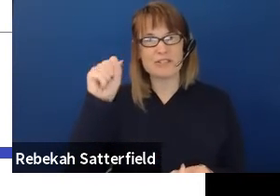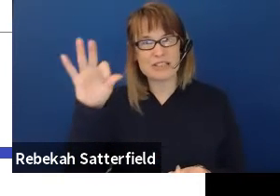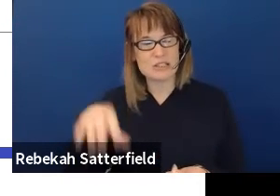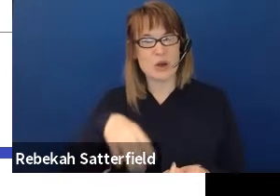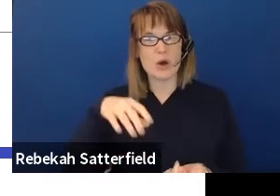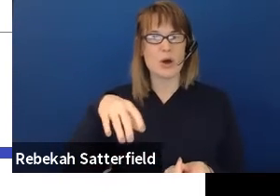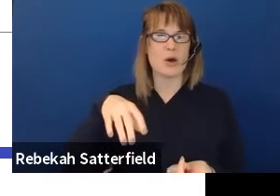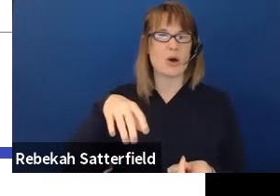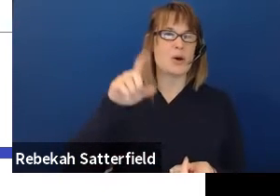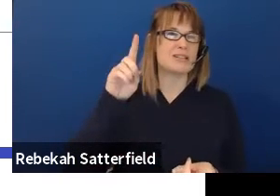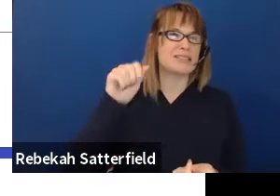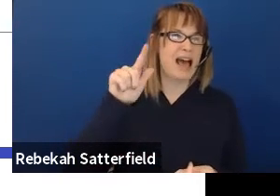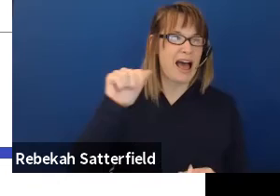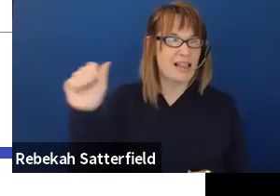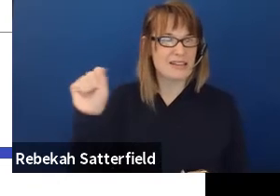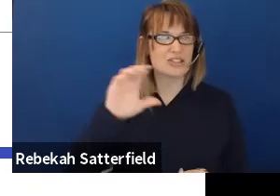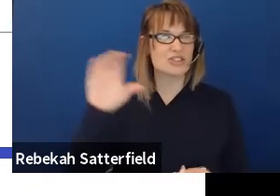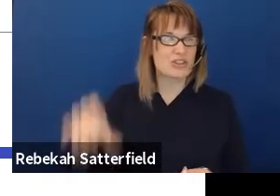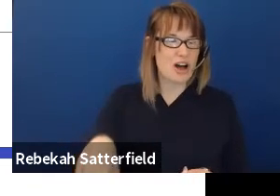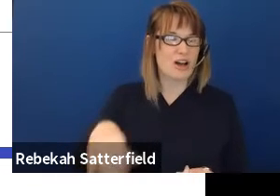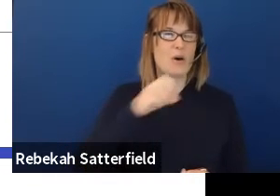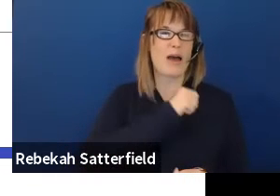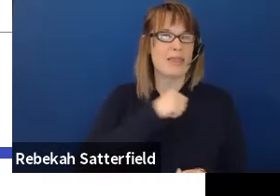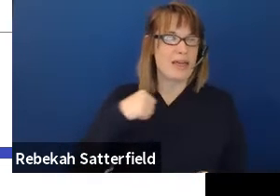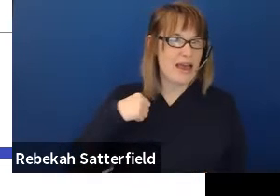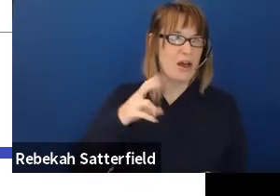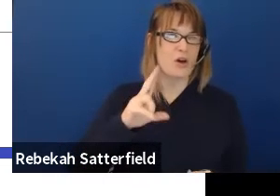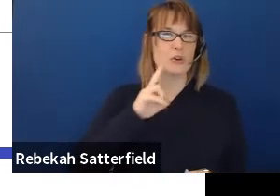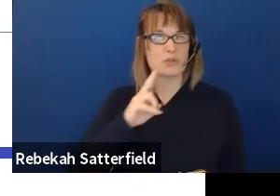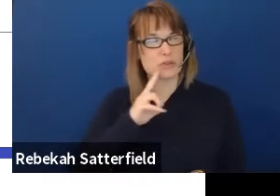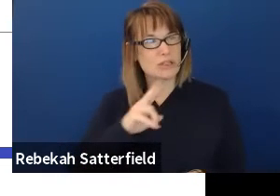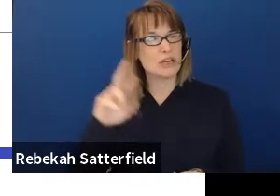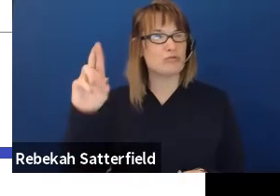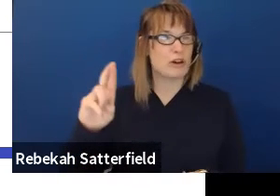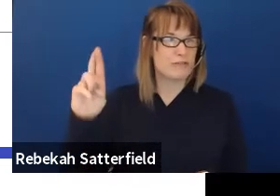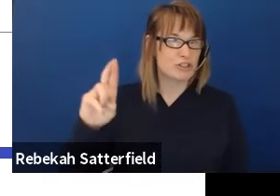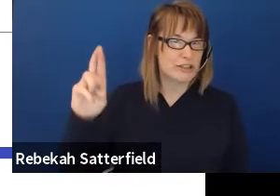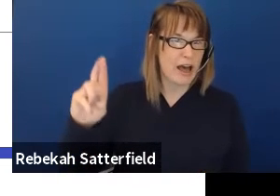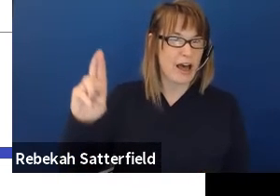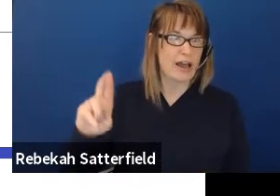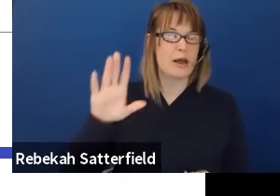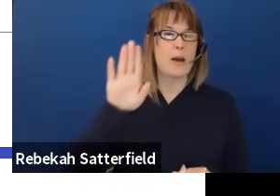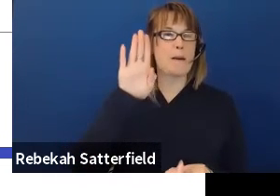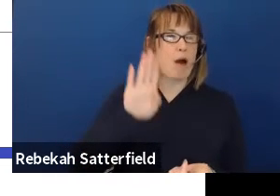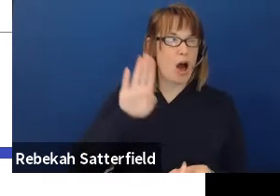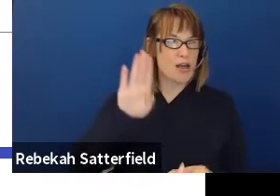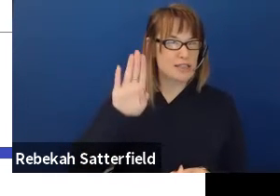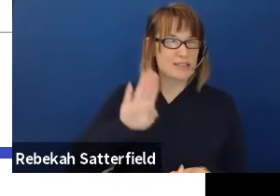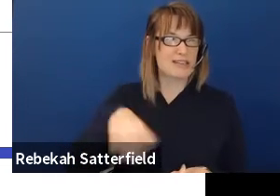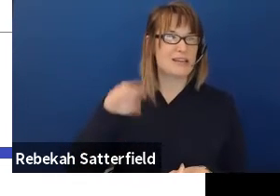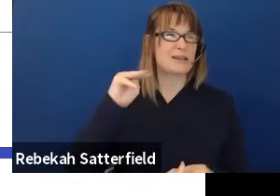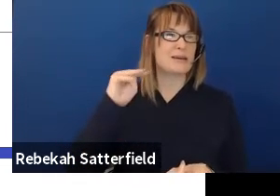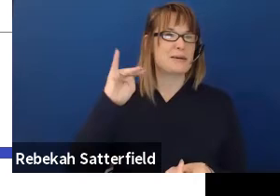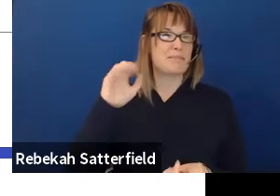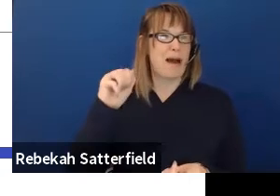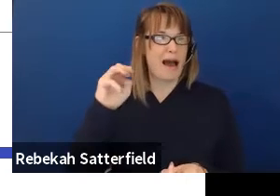Dallas, Chicago, Atlanta, Philadelphia, Houston, Riverside, California, Boston, Miami, and Detroit. So